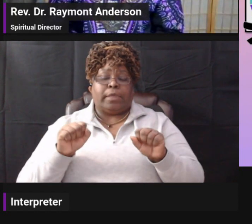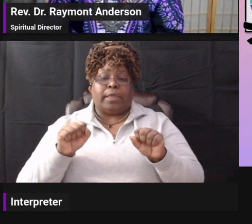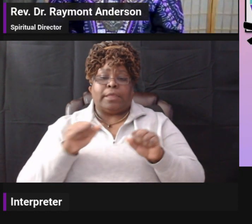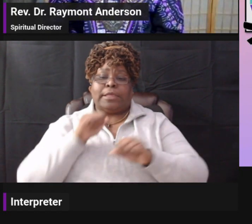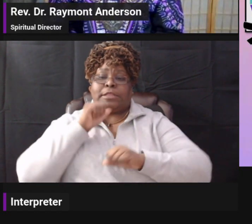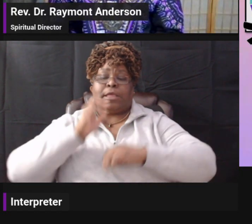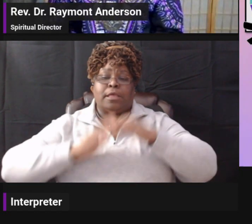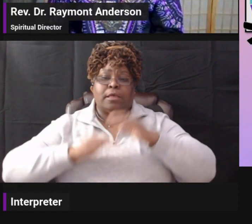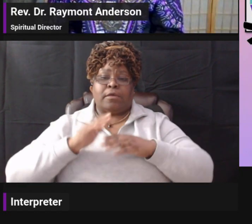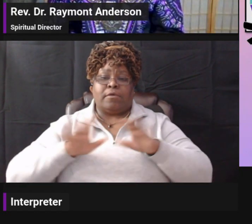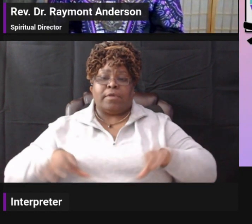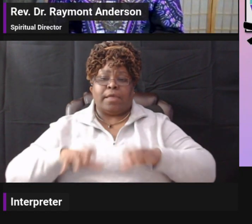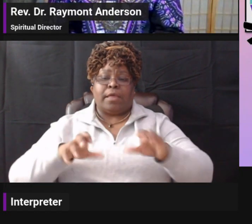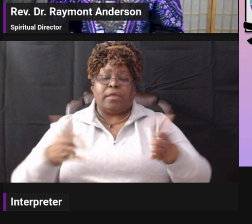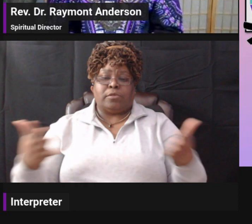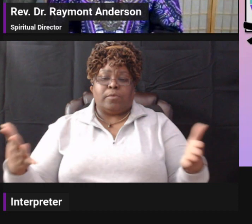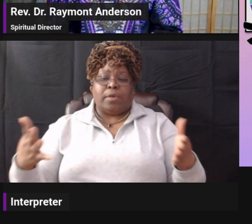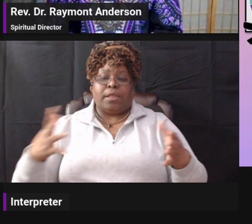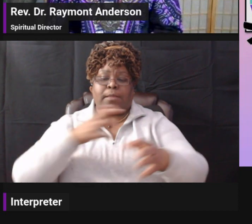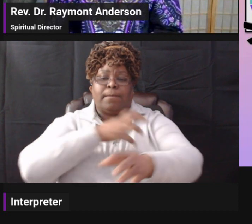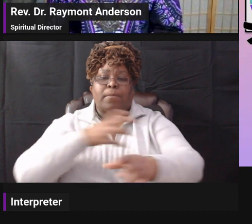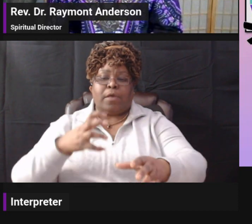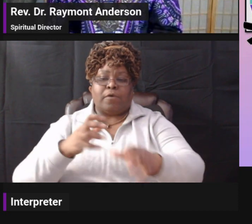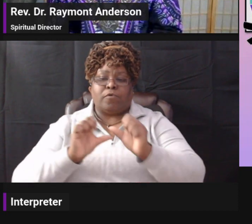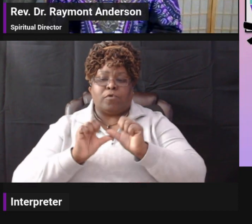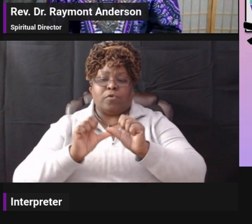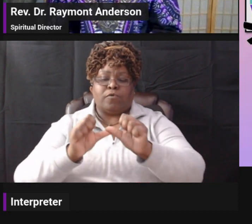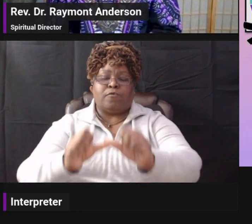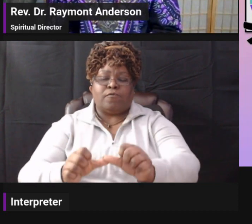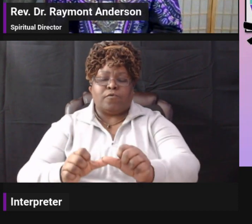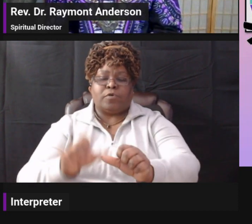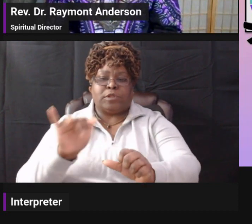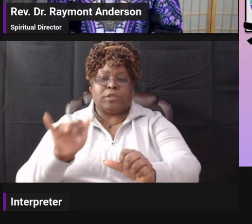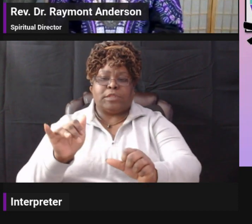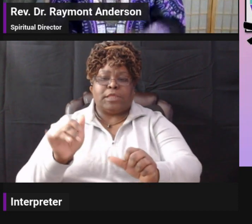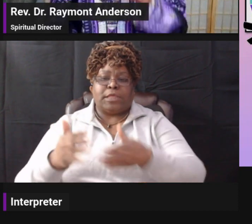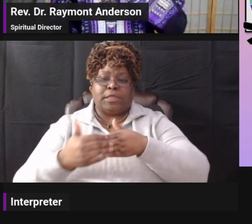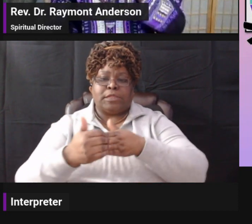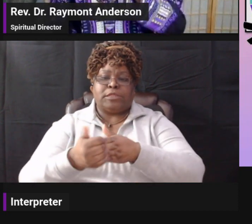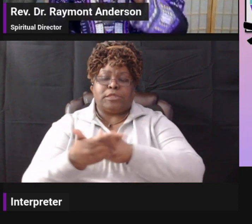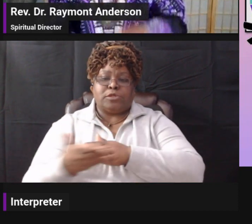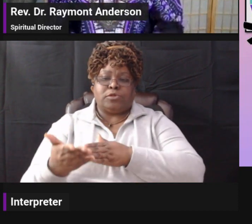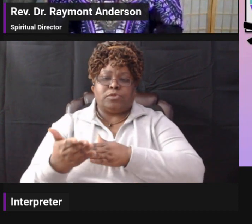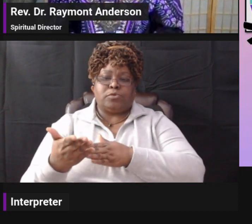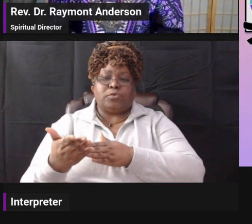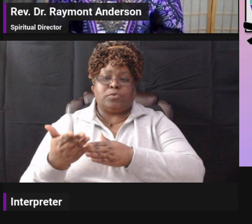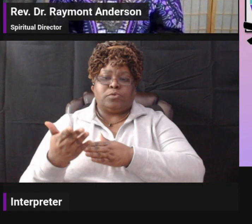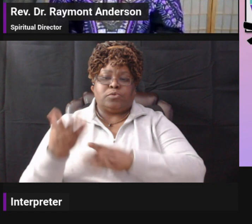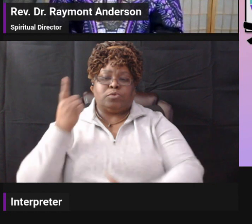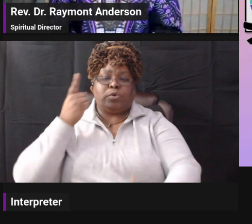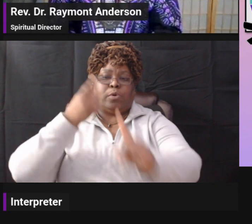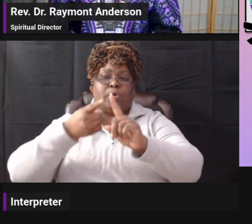how can discomfort act as a powerful driving force that propels you